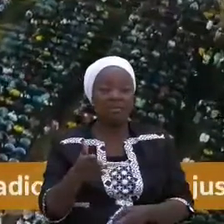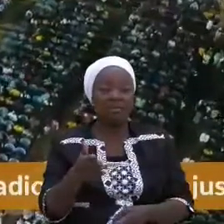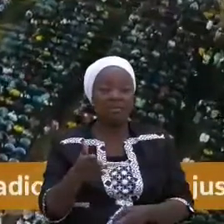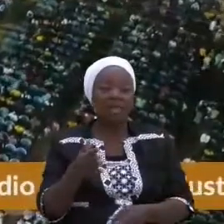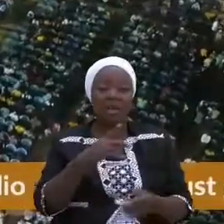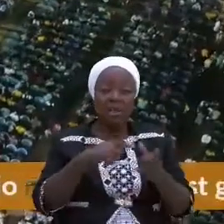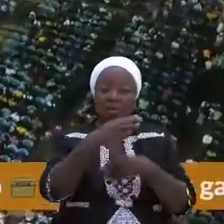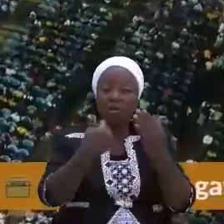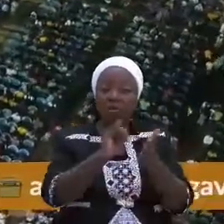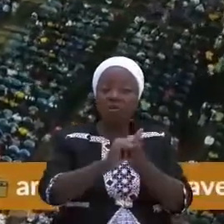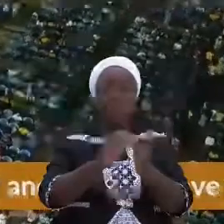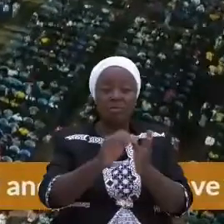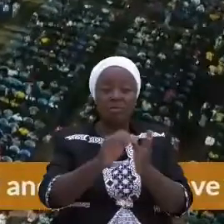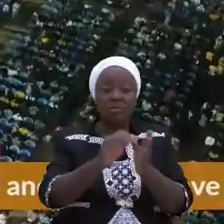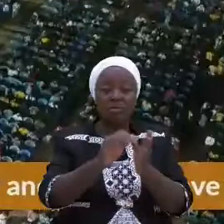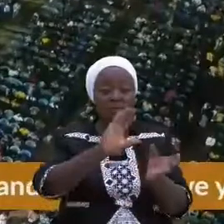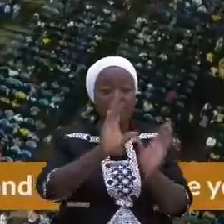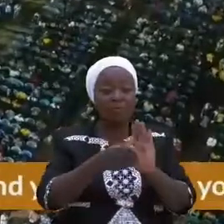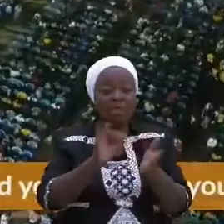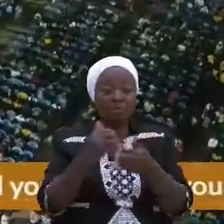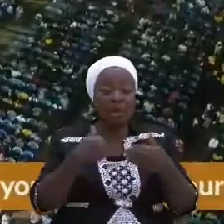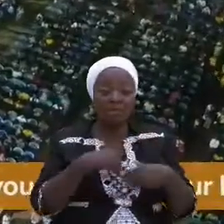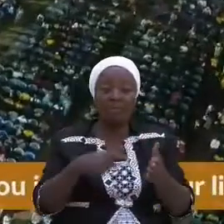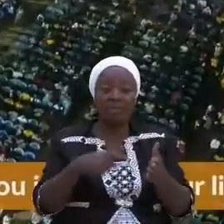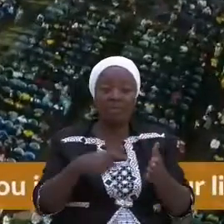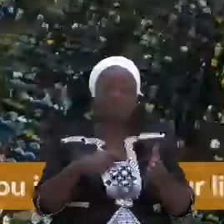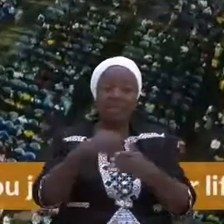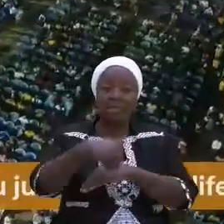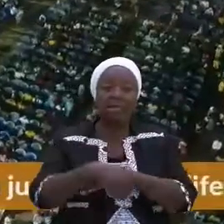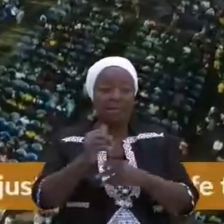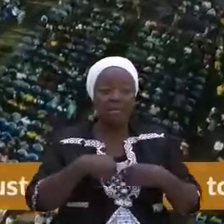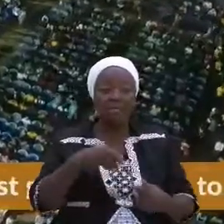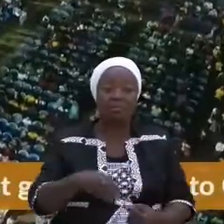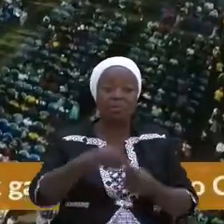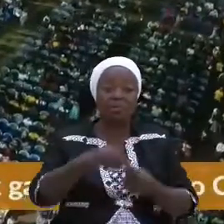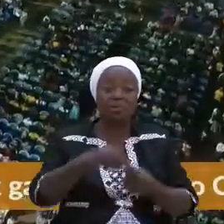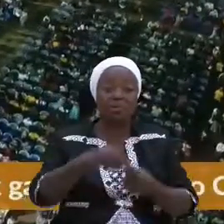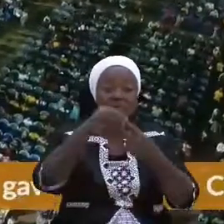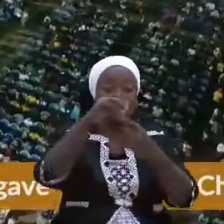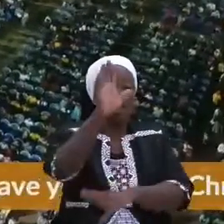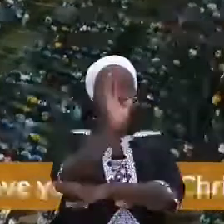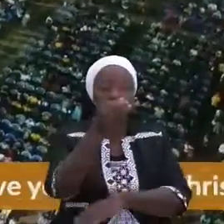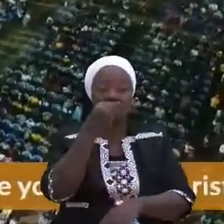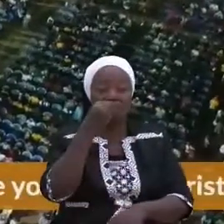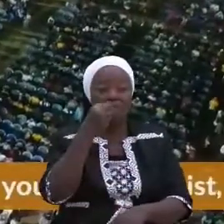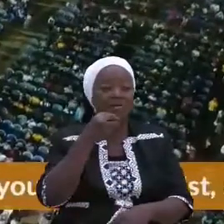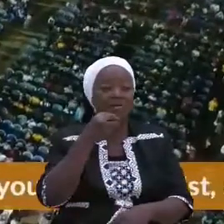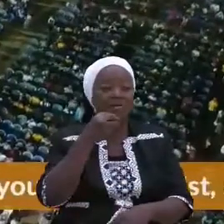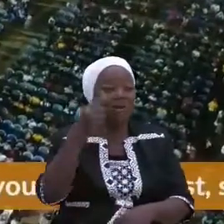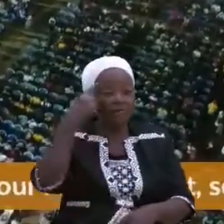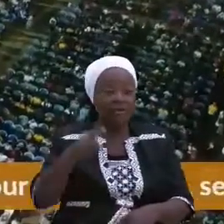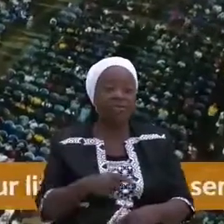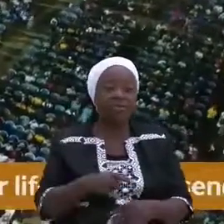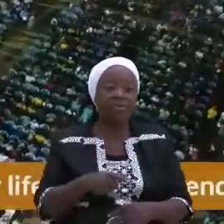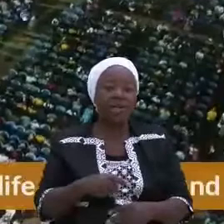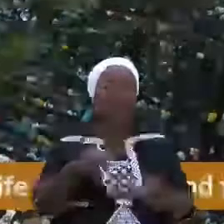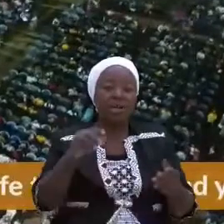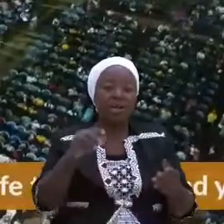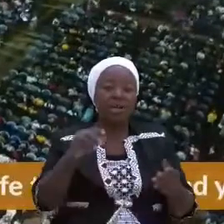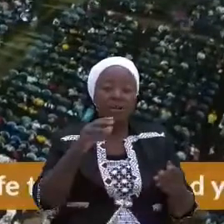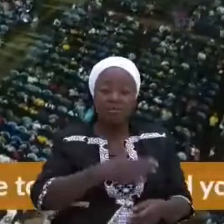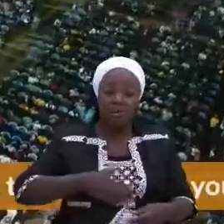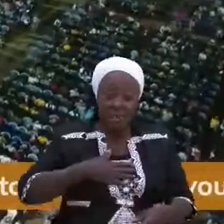special lunch hour for you that will provide the eyes seen on the